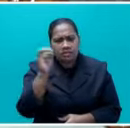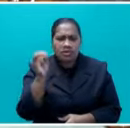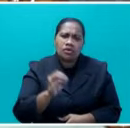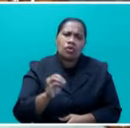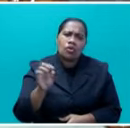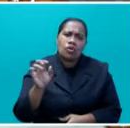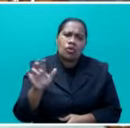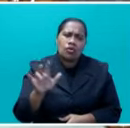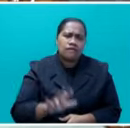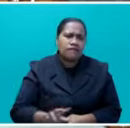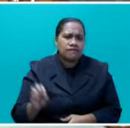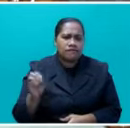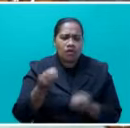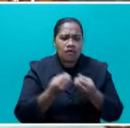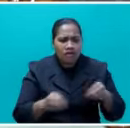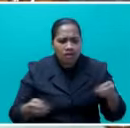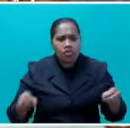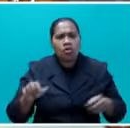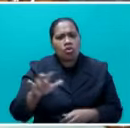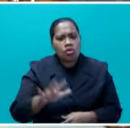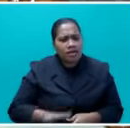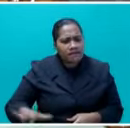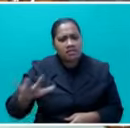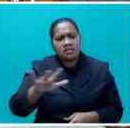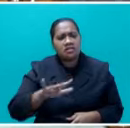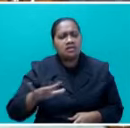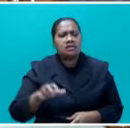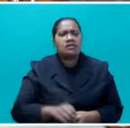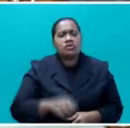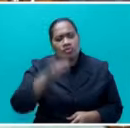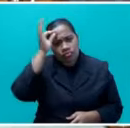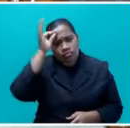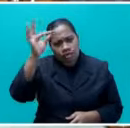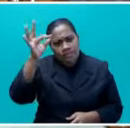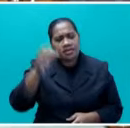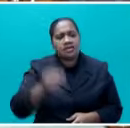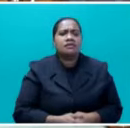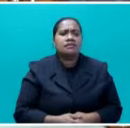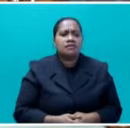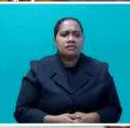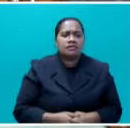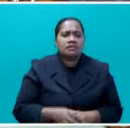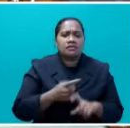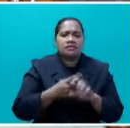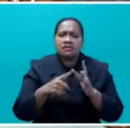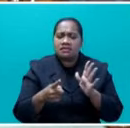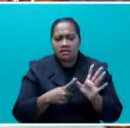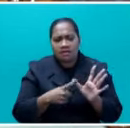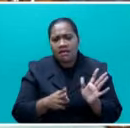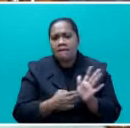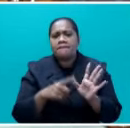Overlau, 80%. Lomai Viti Group, 60%. Rambi, 85%. Kiowa, 50%. Kia, 50%. Mali, 50%.